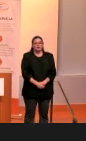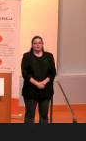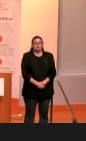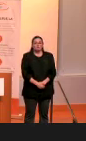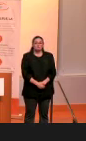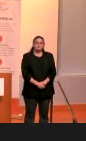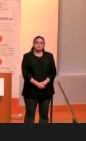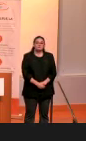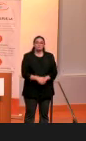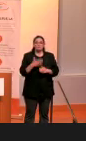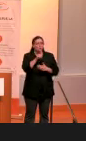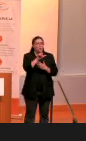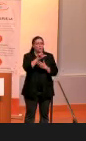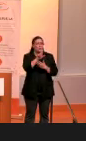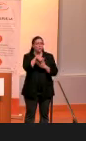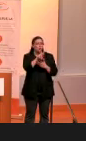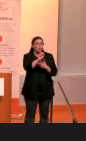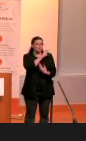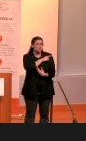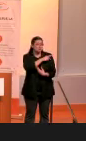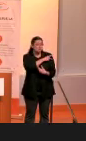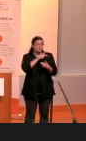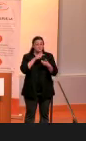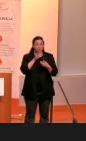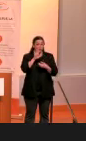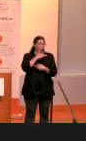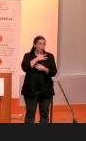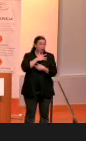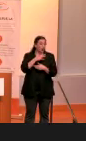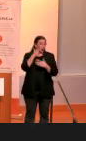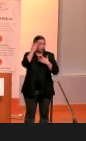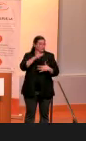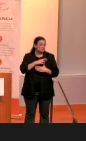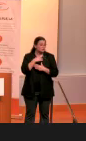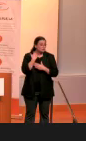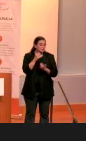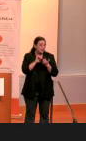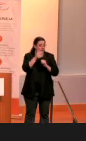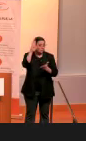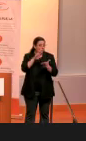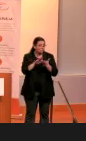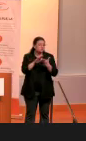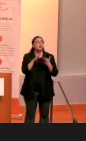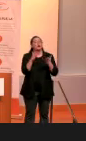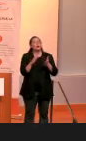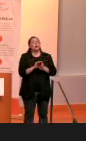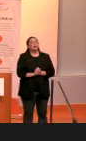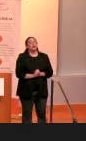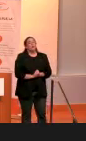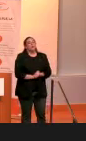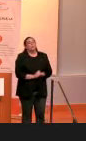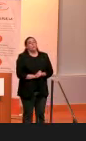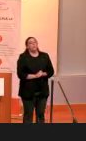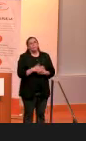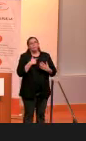So what can lupus patients do to decrease their risk of heart disease? I think, it would be great if I